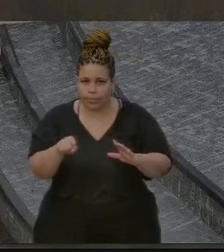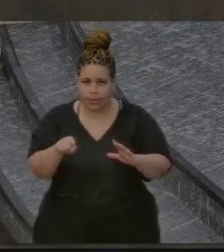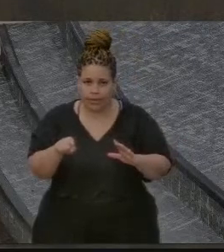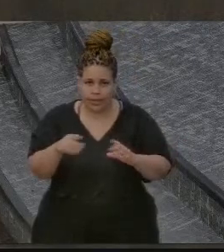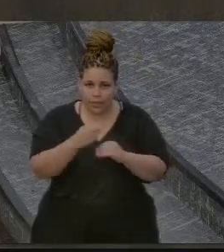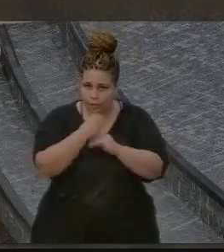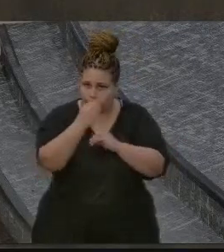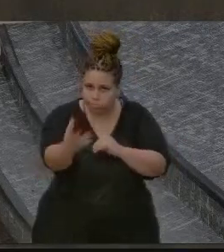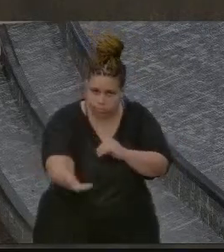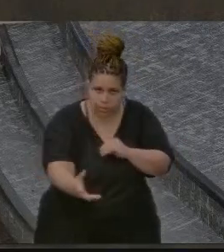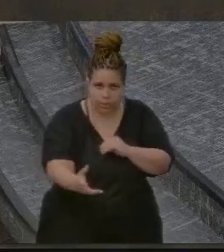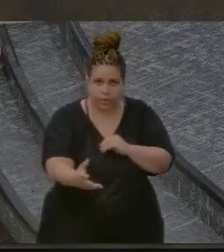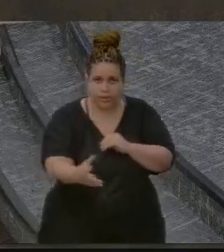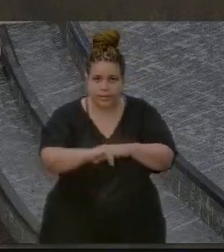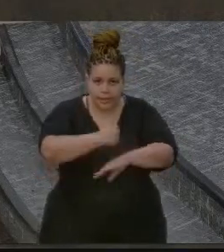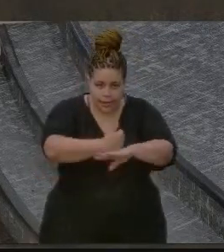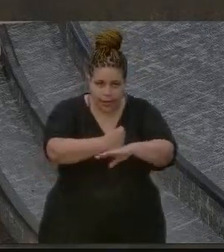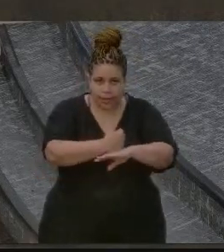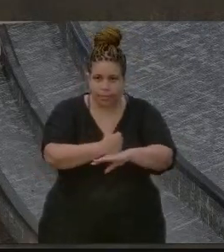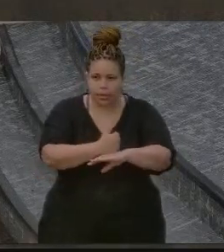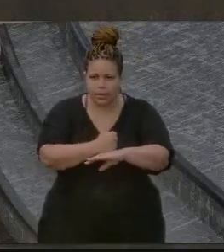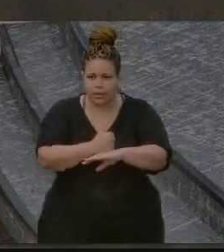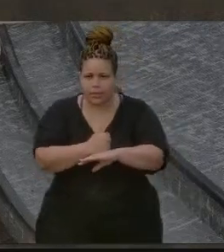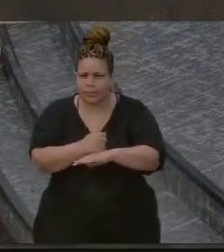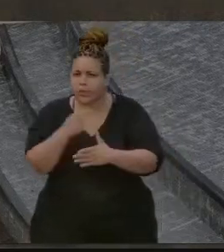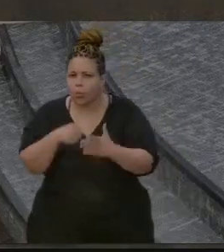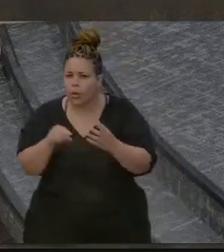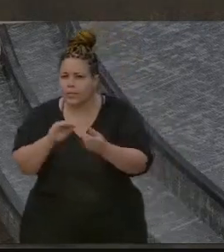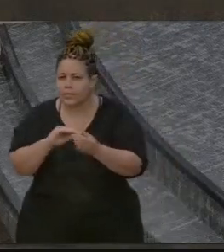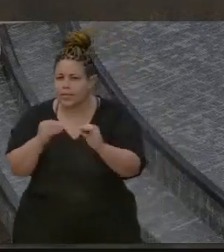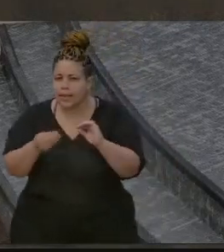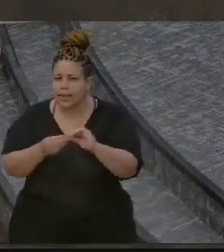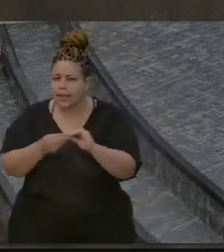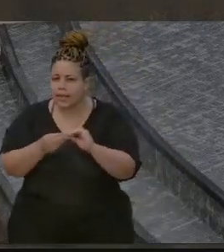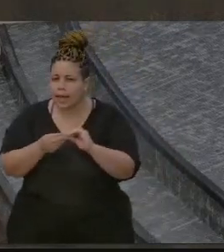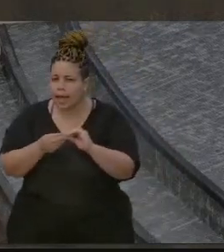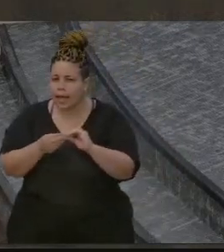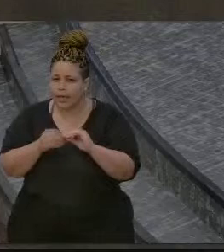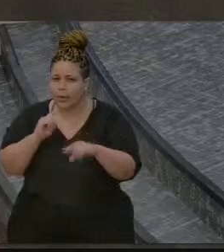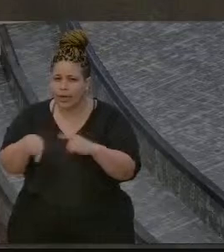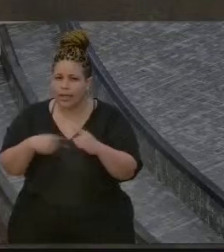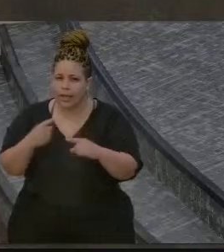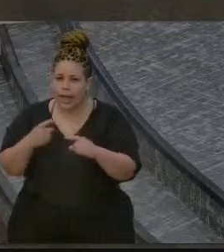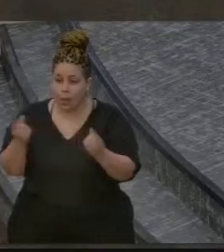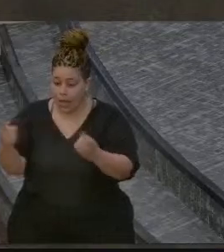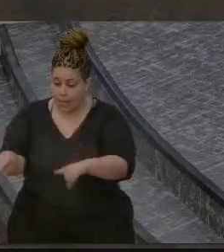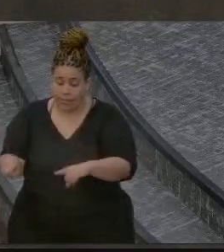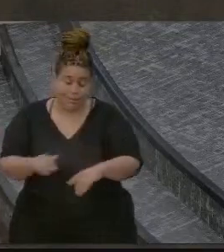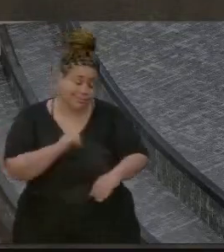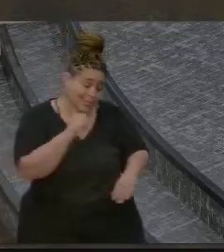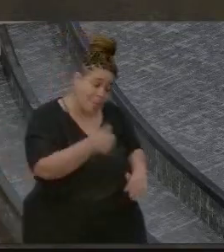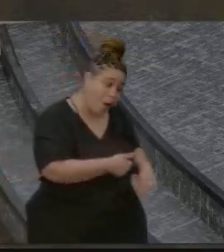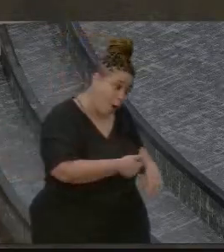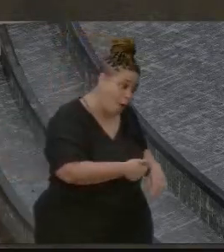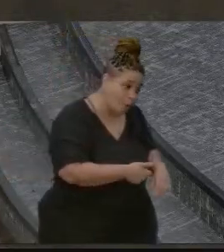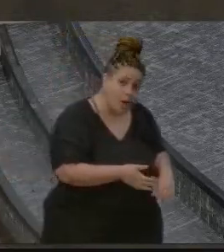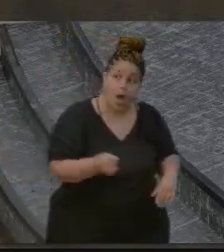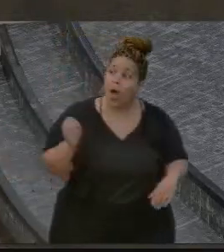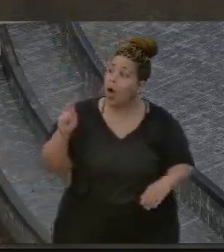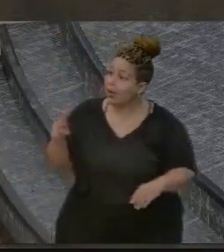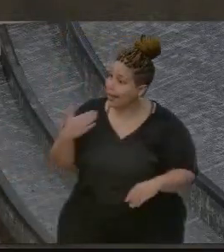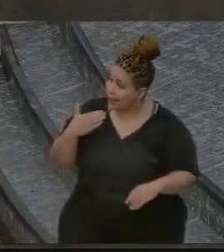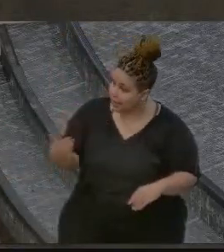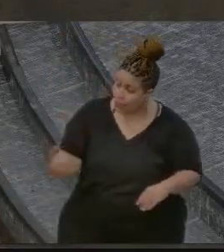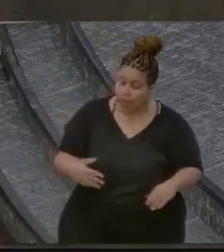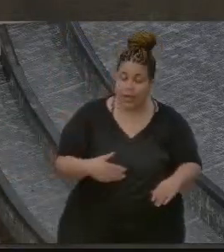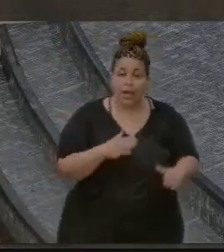the anticipated date by which all of those will have occurred? Tomorrow. Okay. Thank you. And at this point,